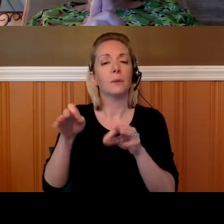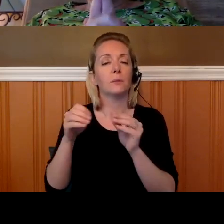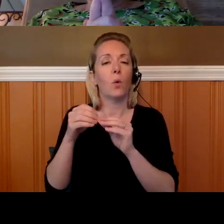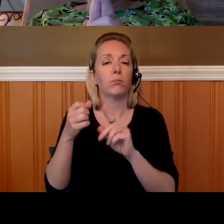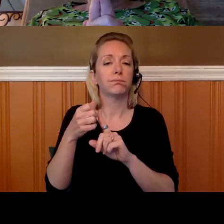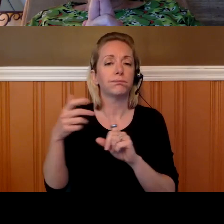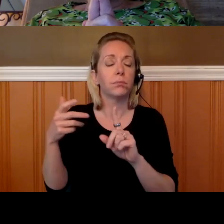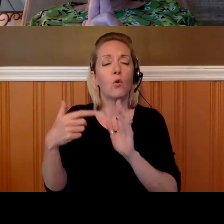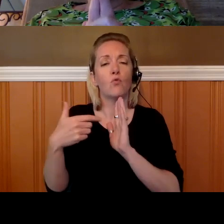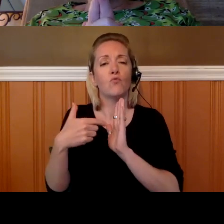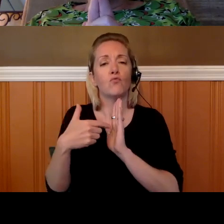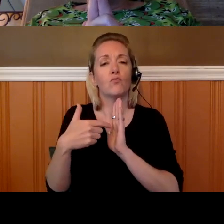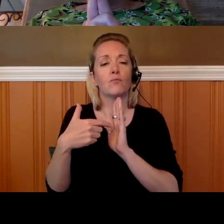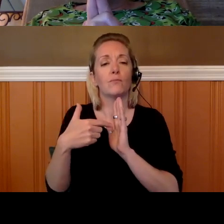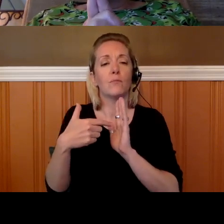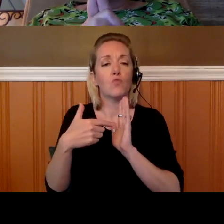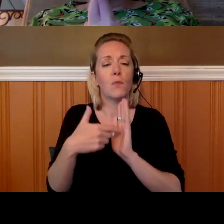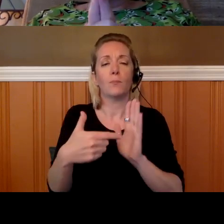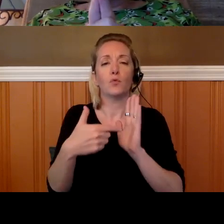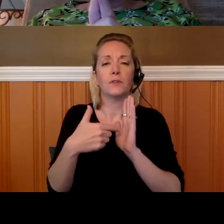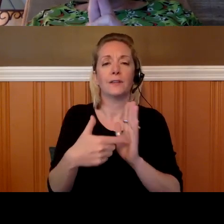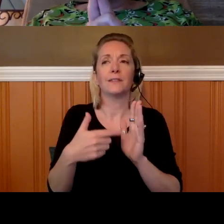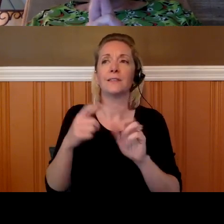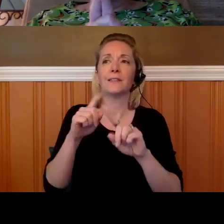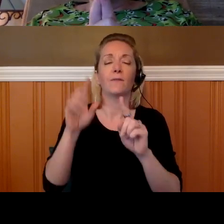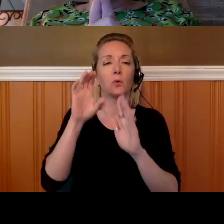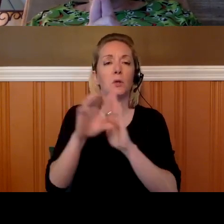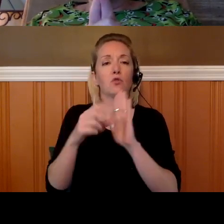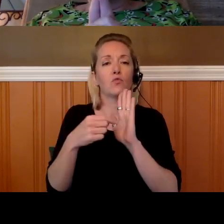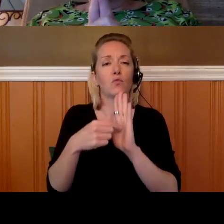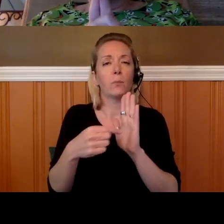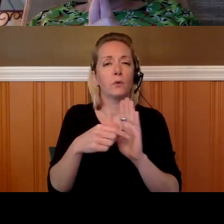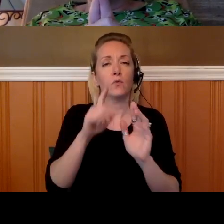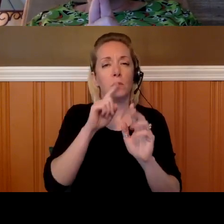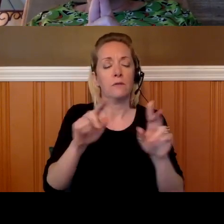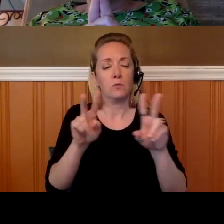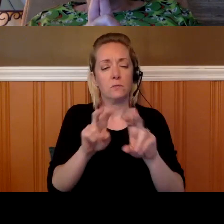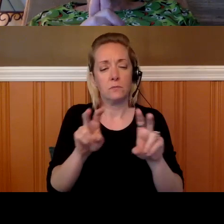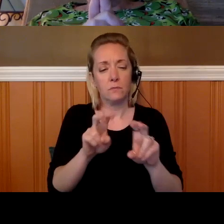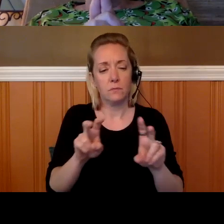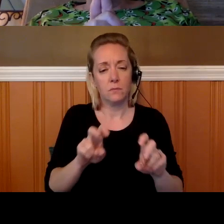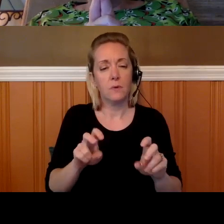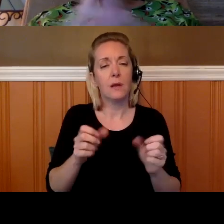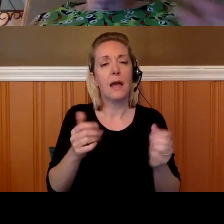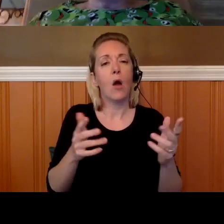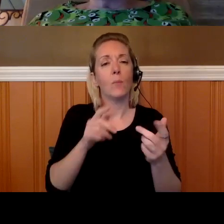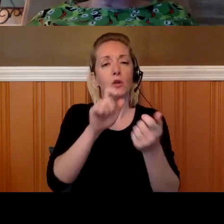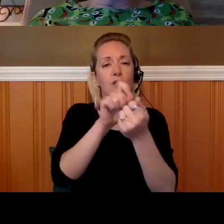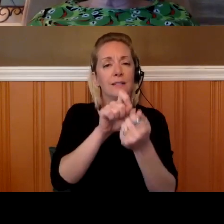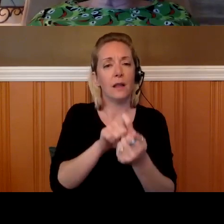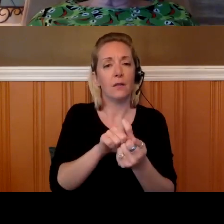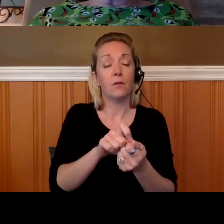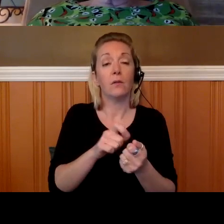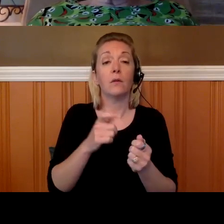representations and looking at in detail what level of representation can a child handle. Do